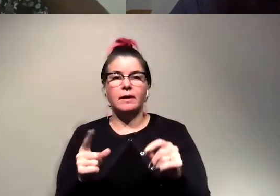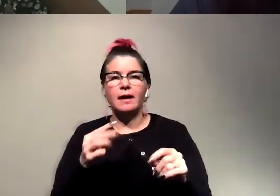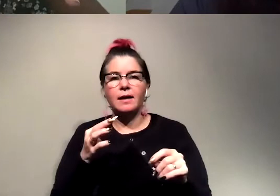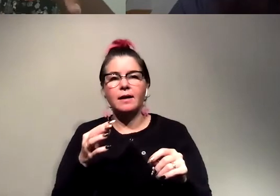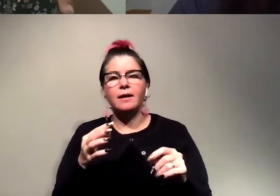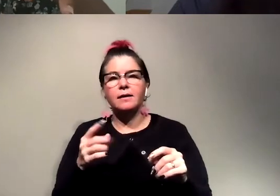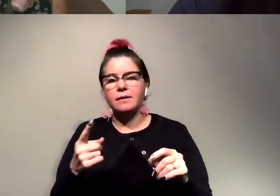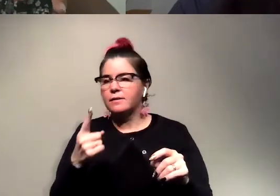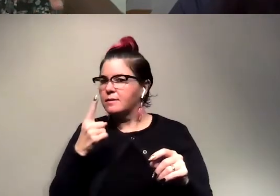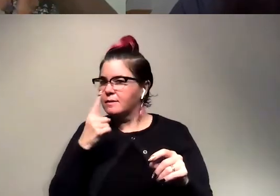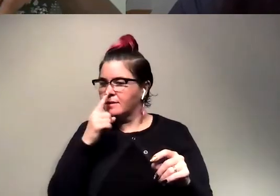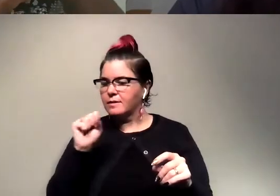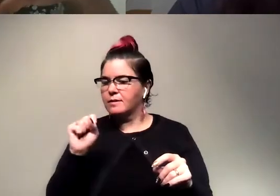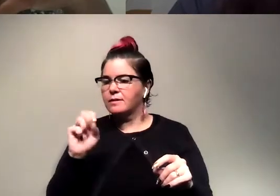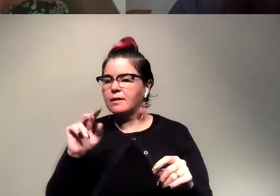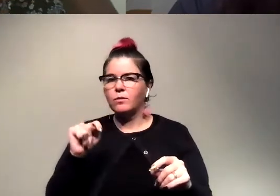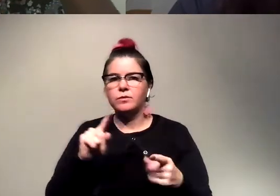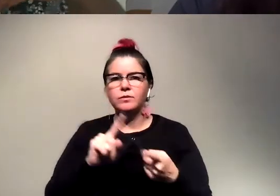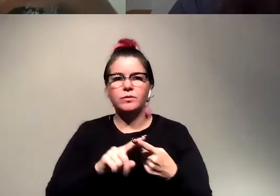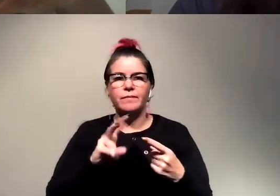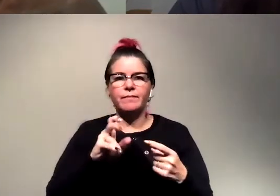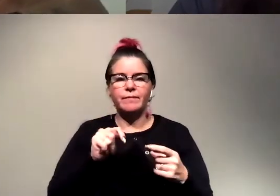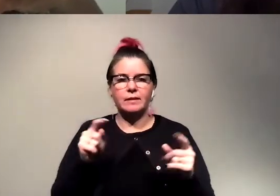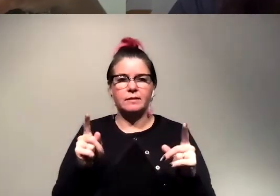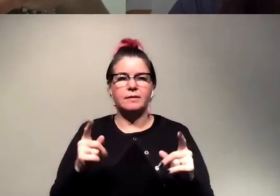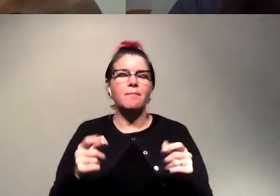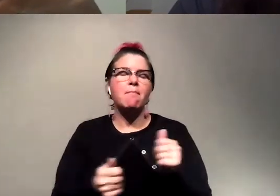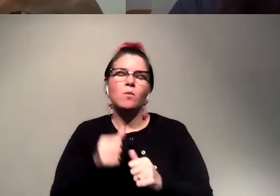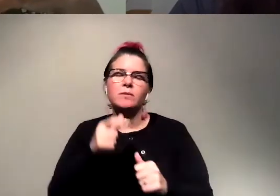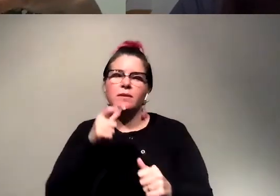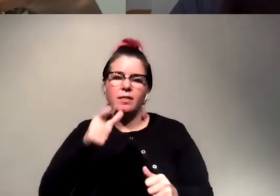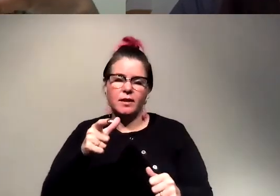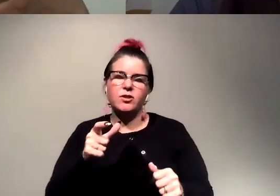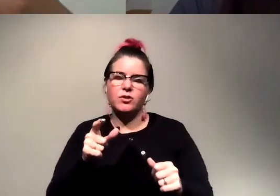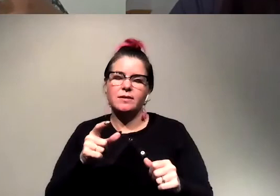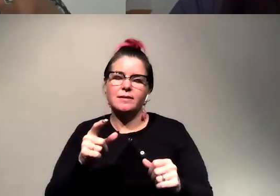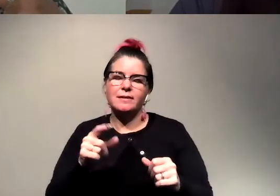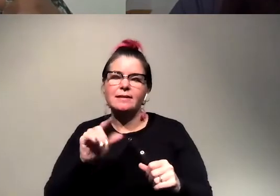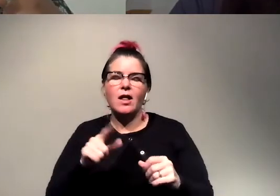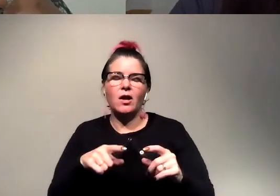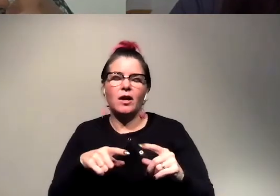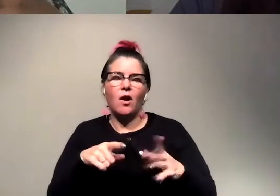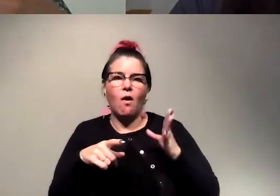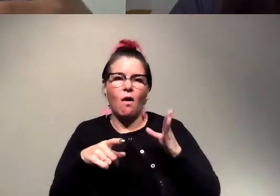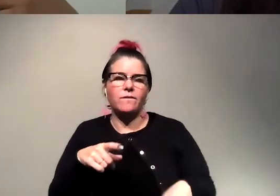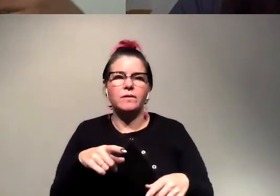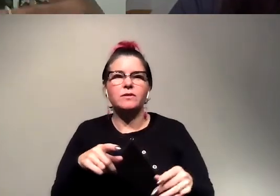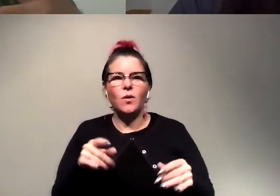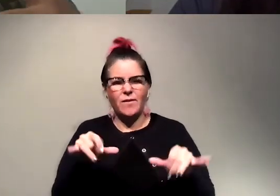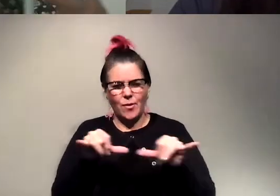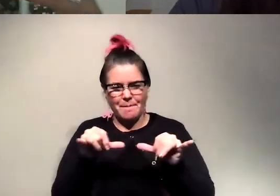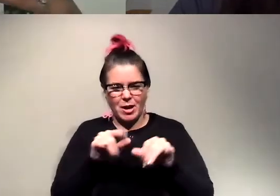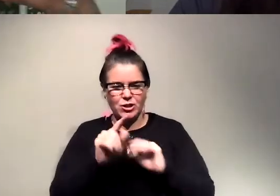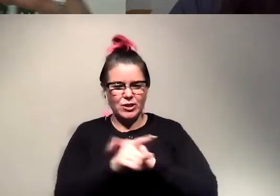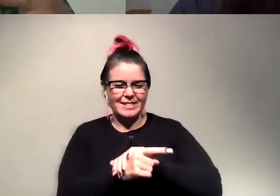snout to vent length, because most lizard species can drop their tail. So if you measure the tail length, that